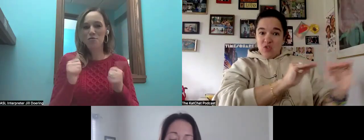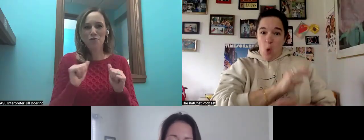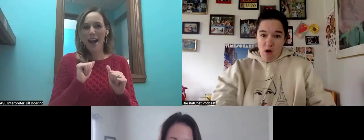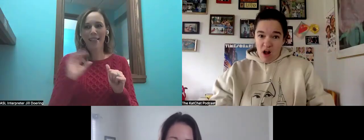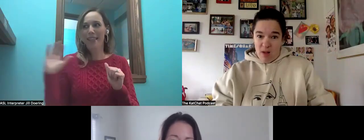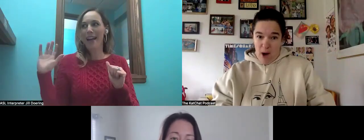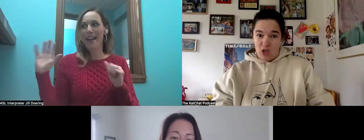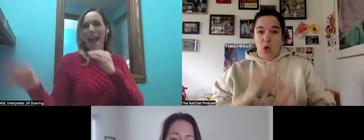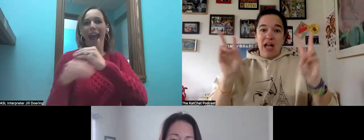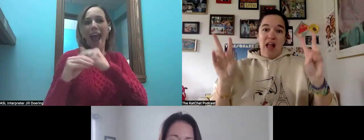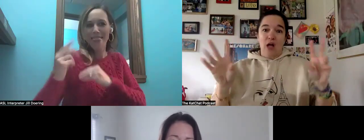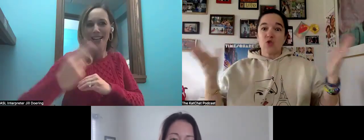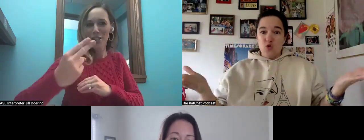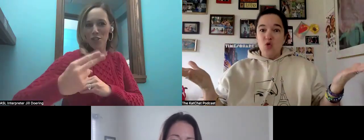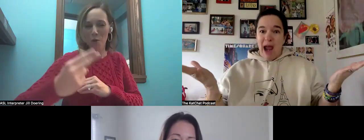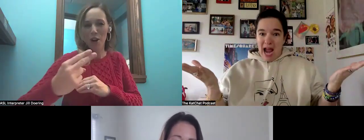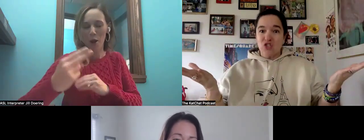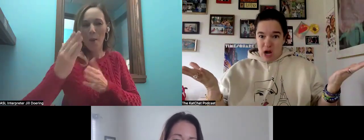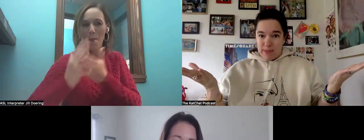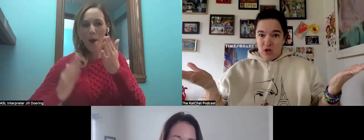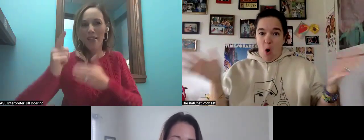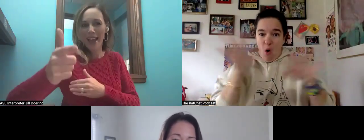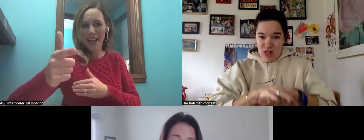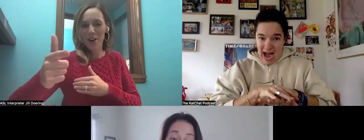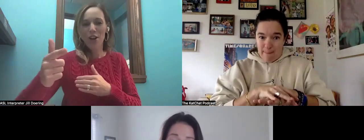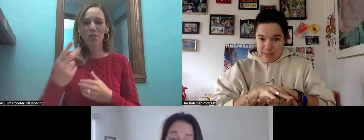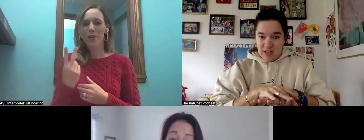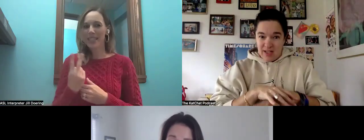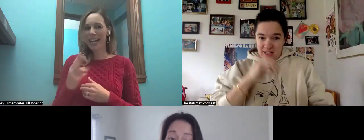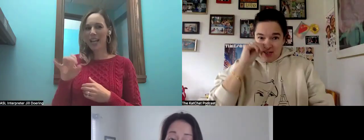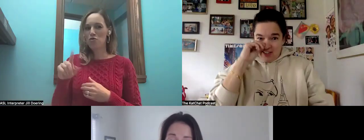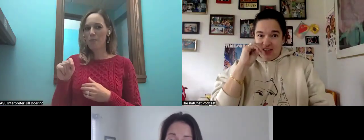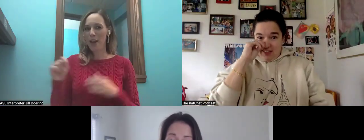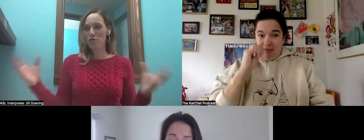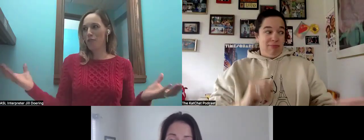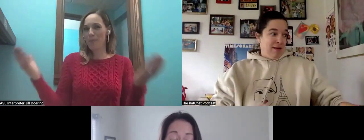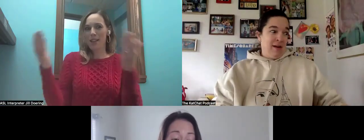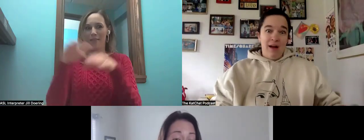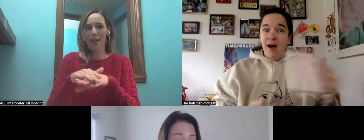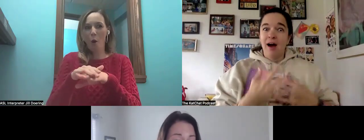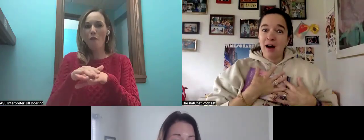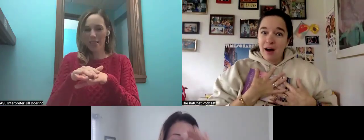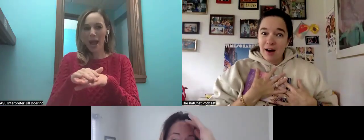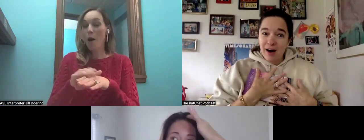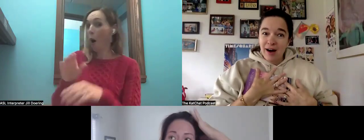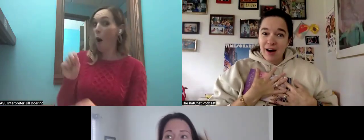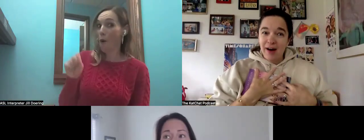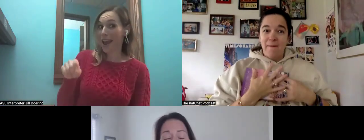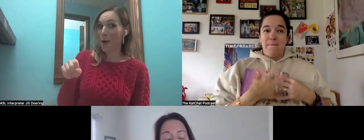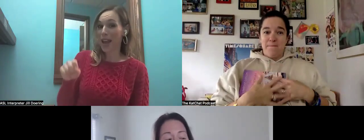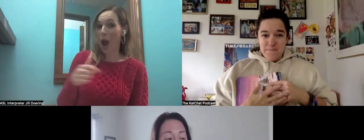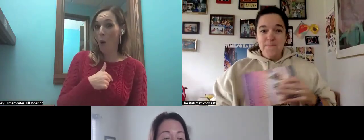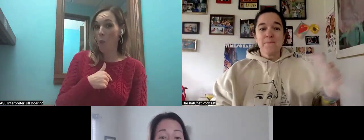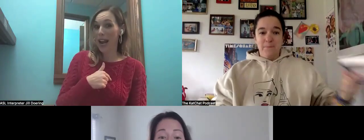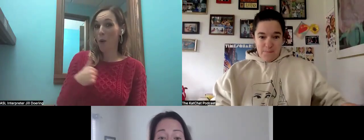the historical part so that like two manuscripts overlap. Oh yeah, yeah. And what I